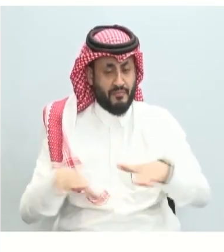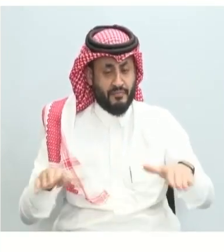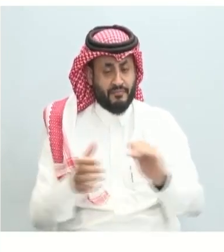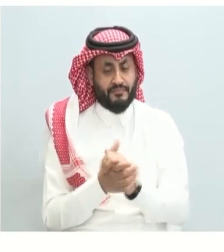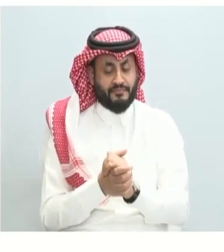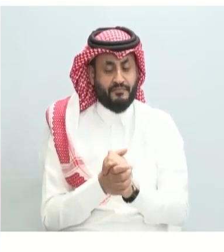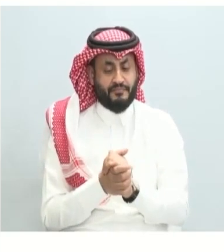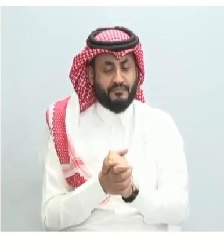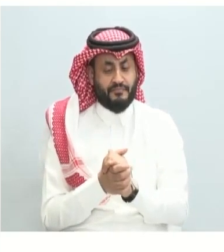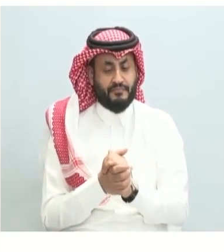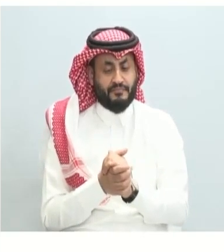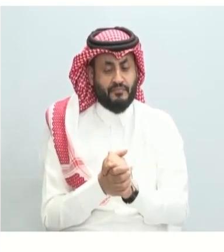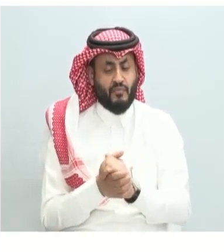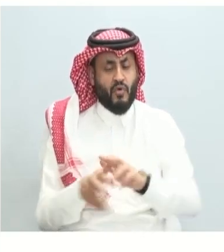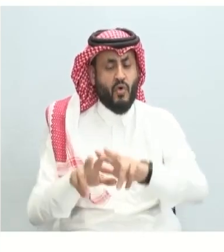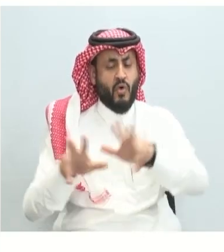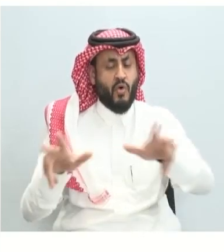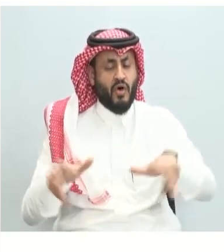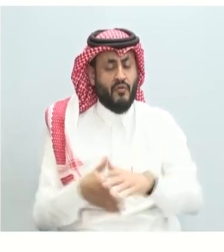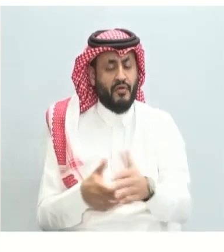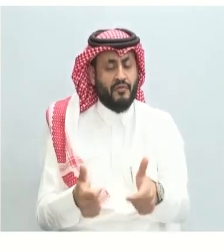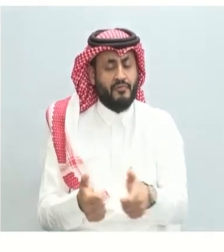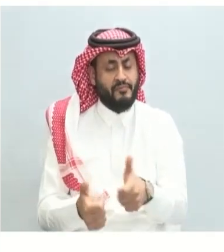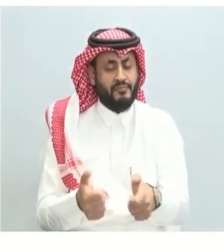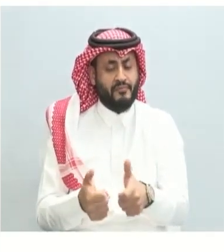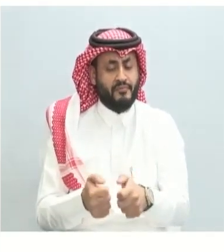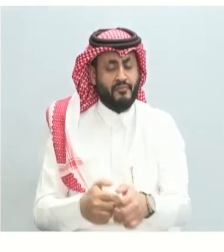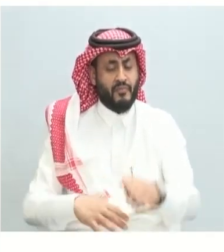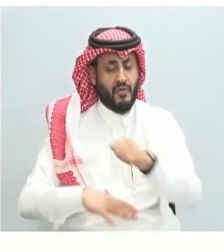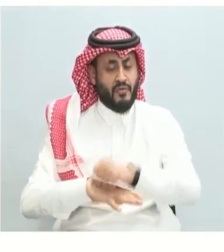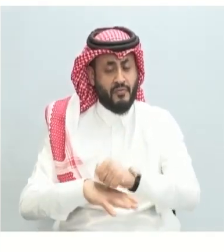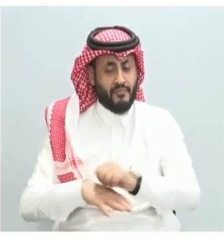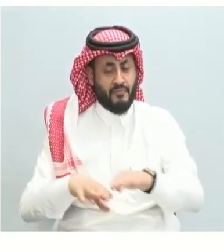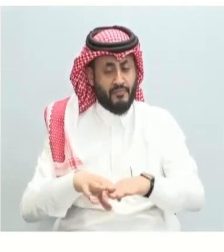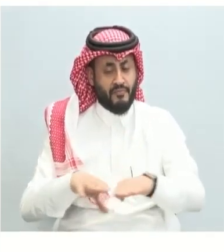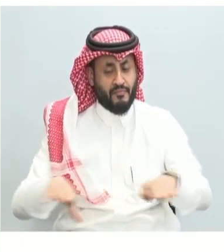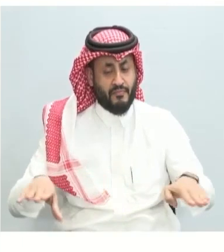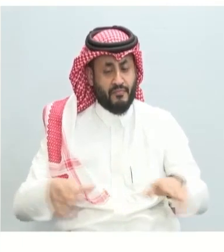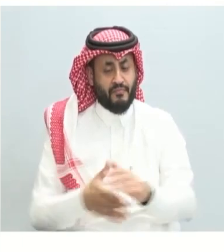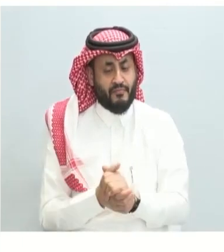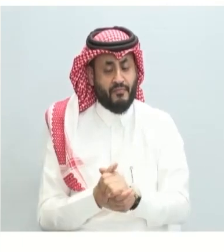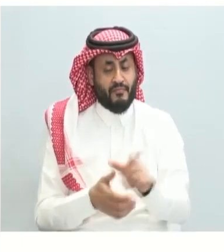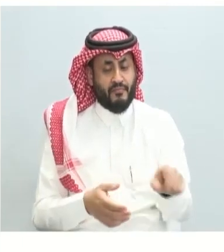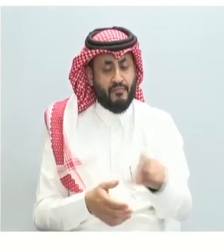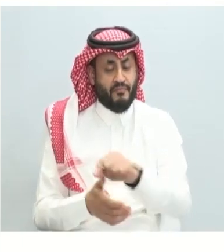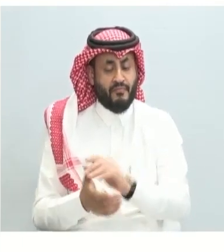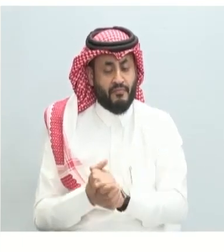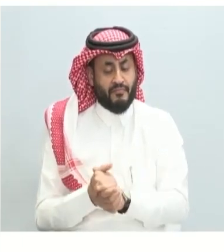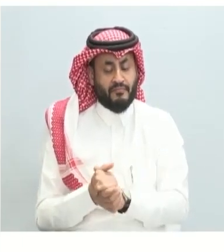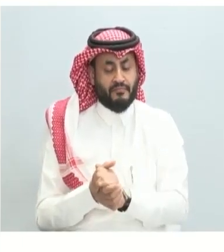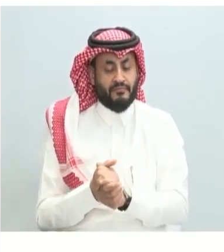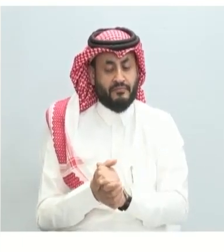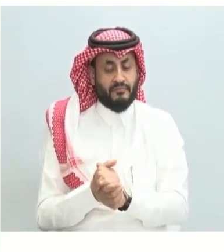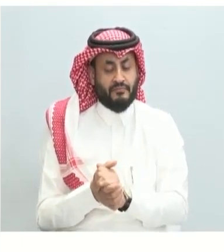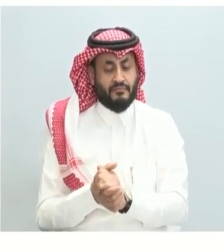the desk. All our computer games are on the